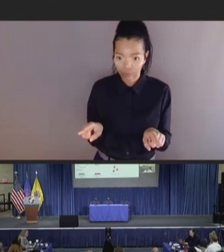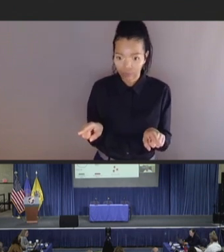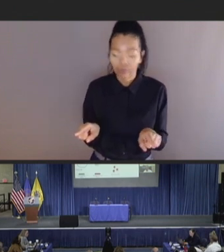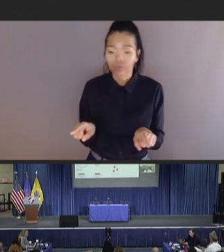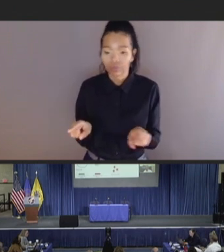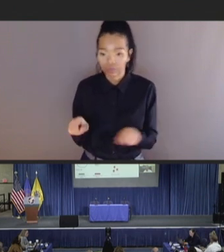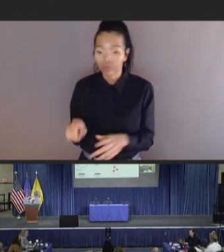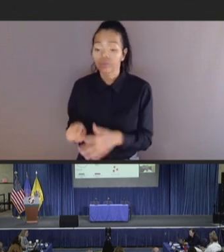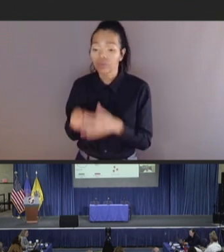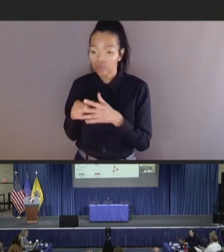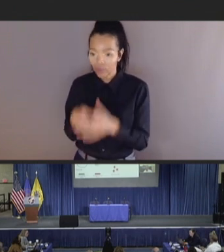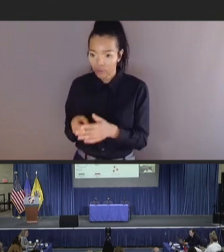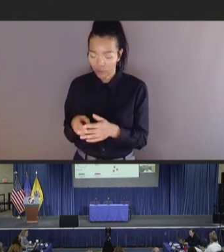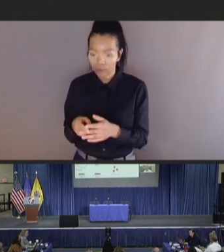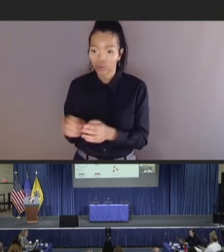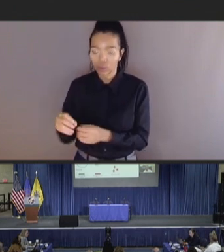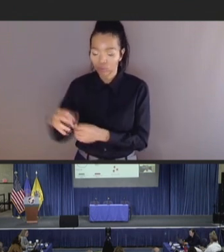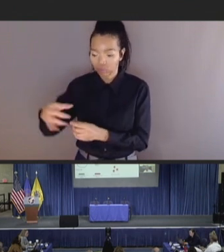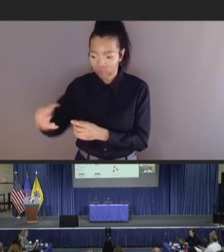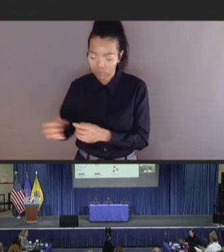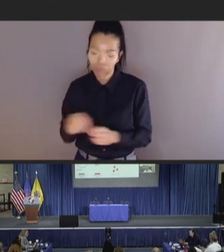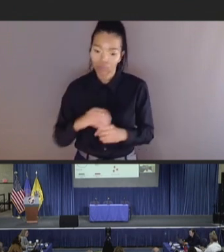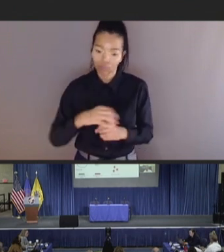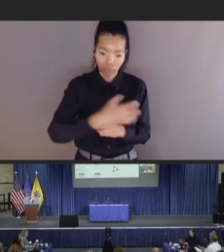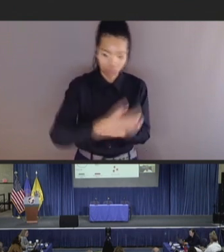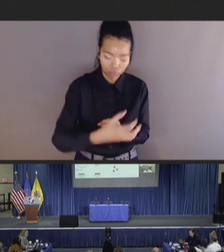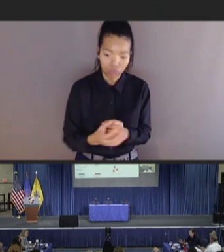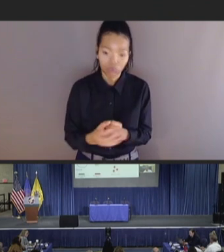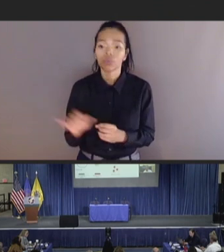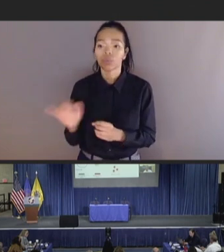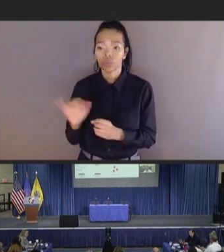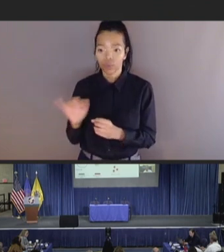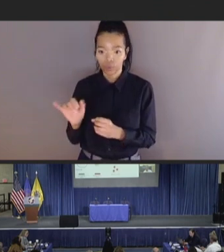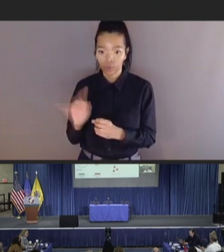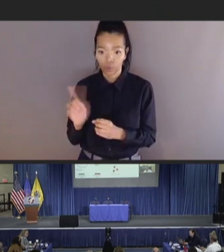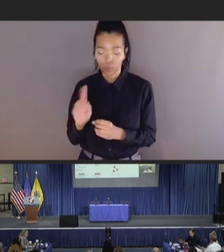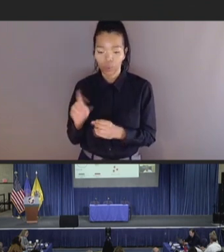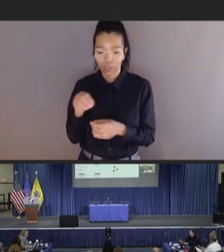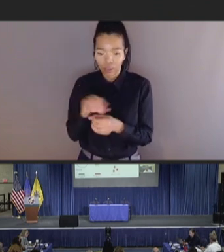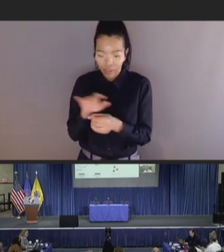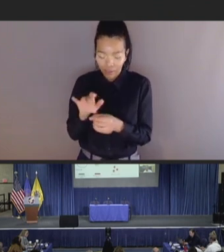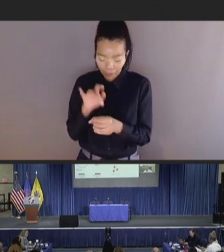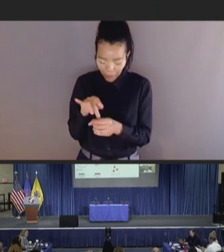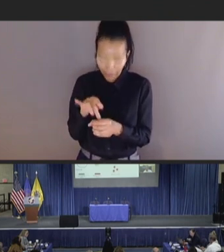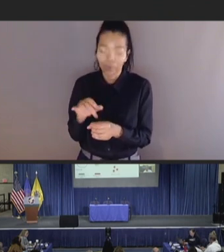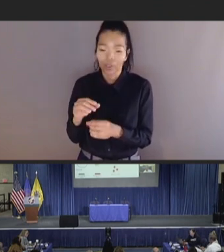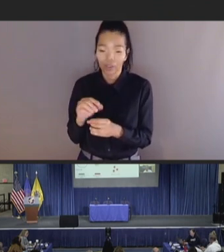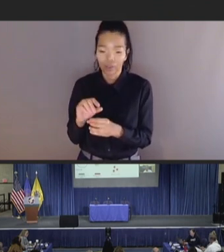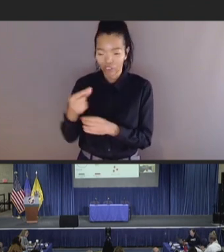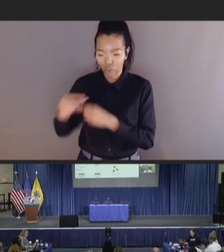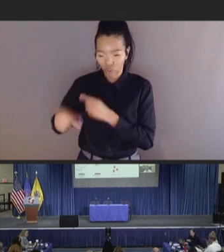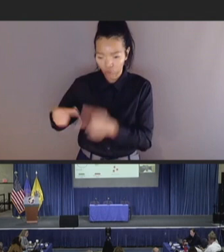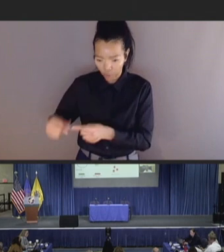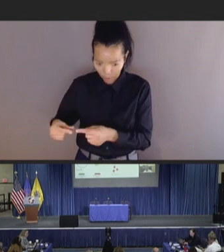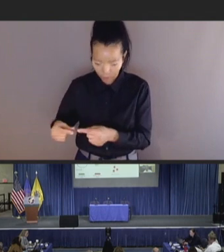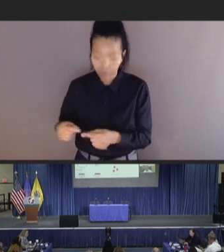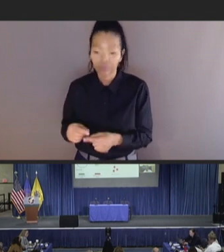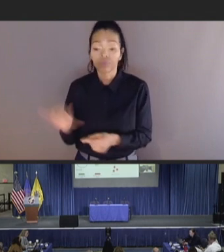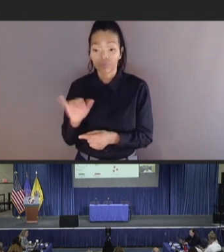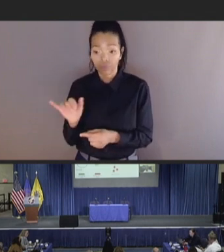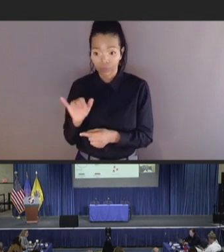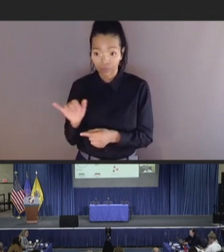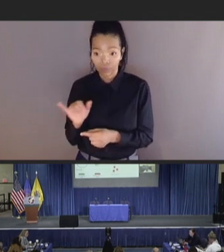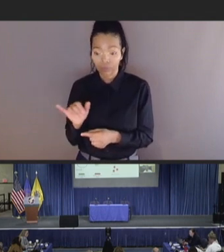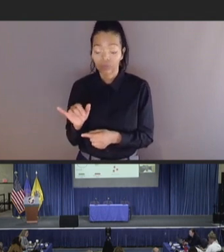accumulate somatic mutations in the variable regions of the genes. And as a result of that, initially these antibodies